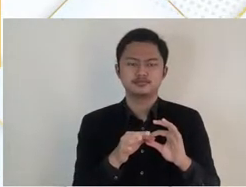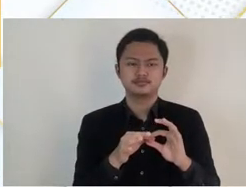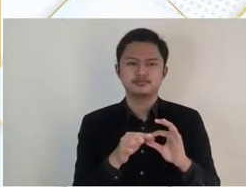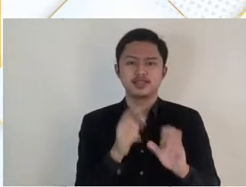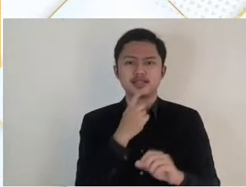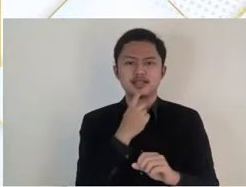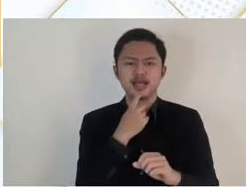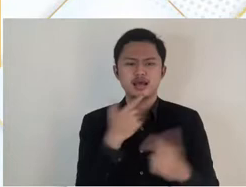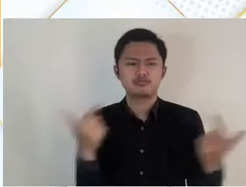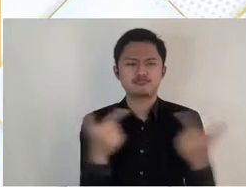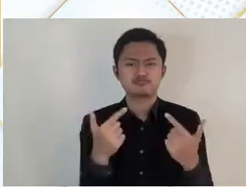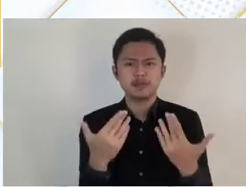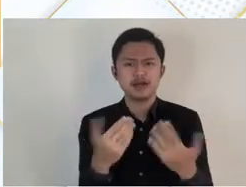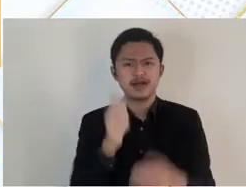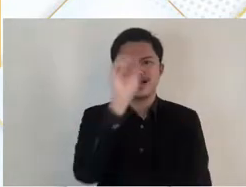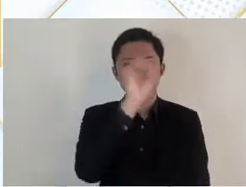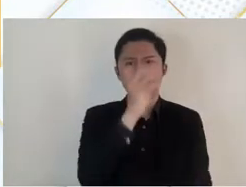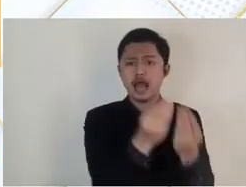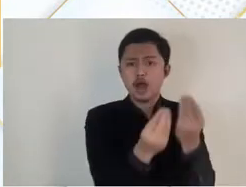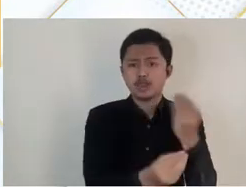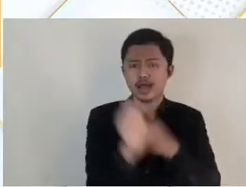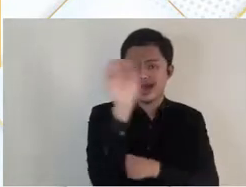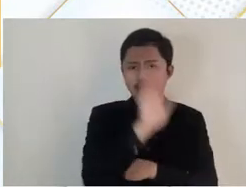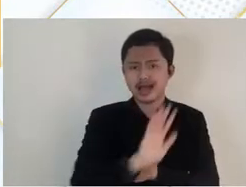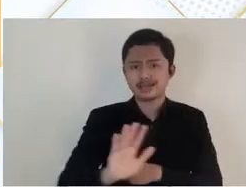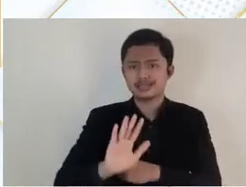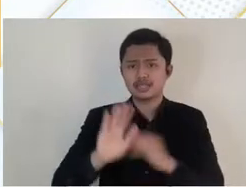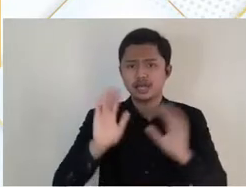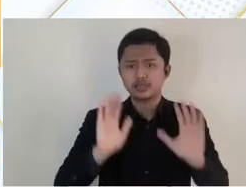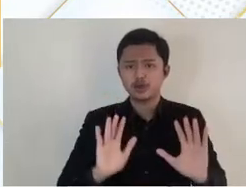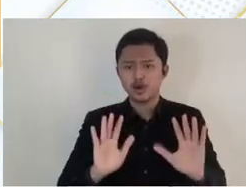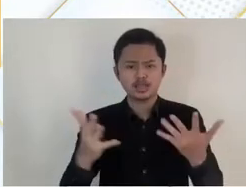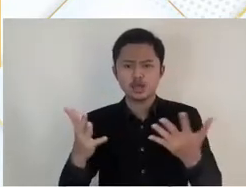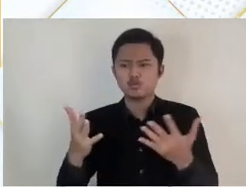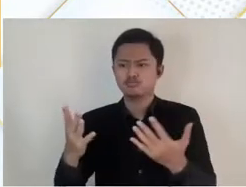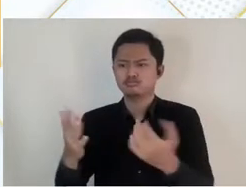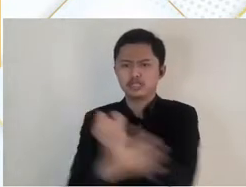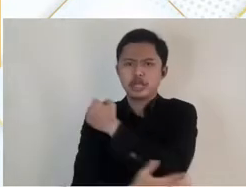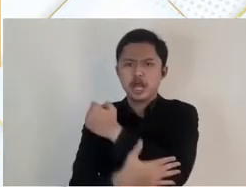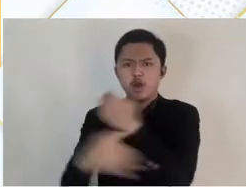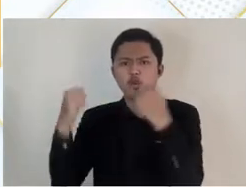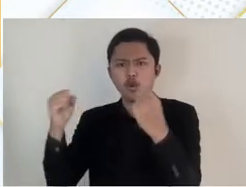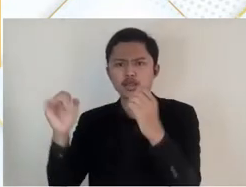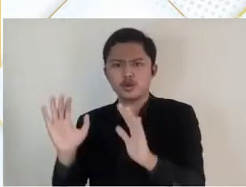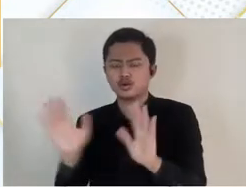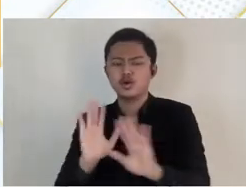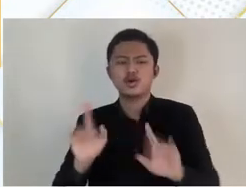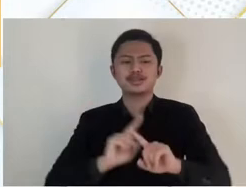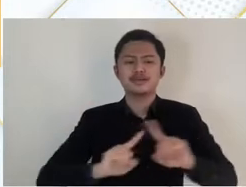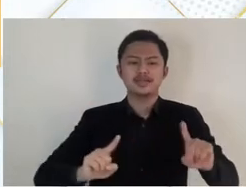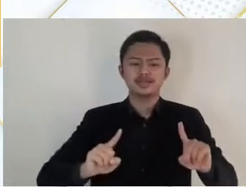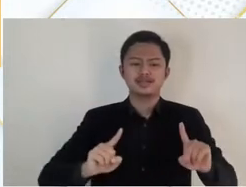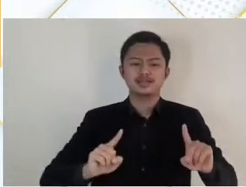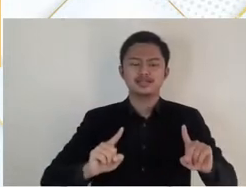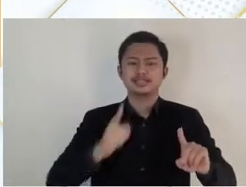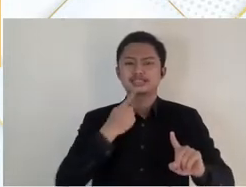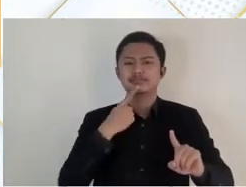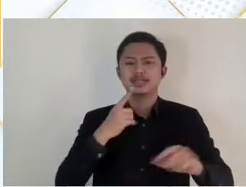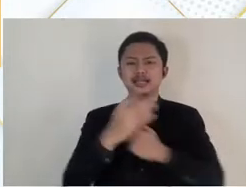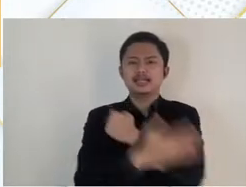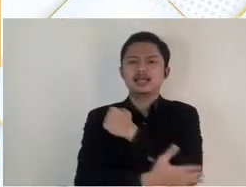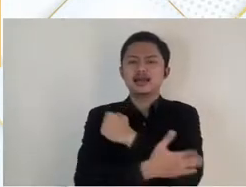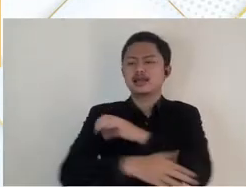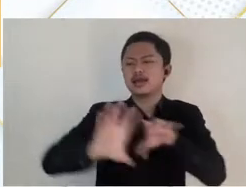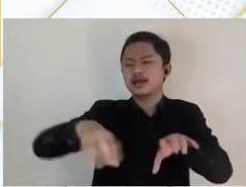again, ASEAN members, the great powers, but also to go beyond to the eastern part of our region. And